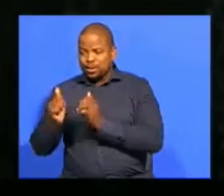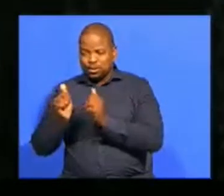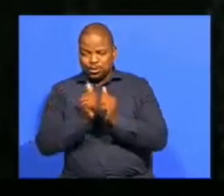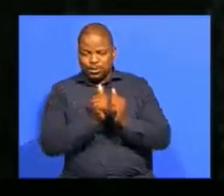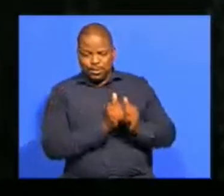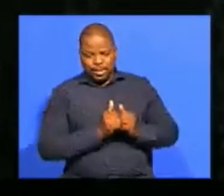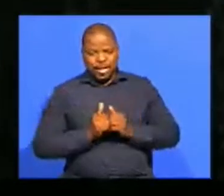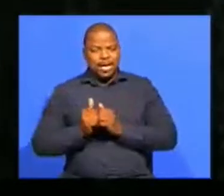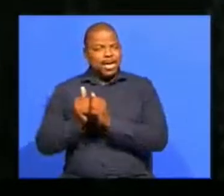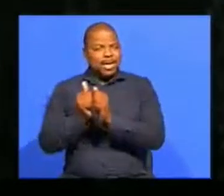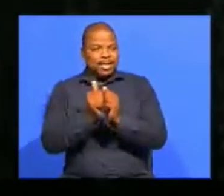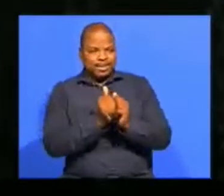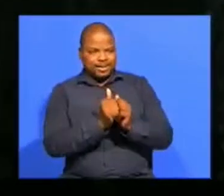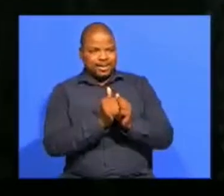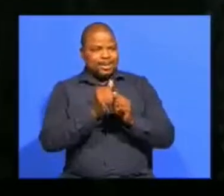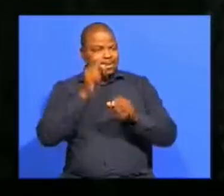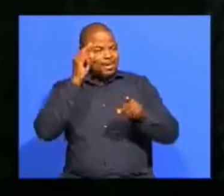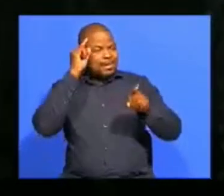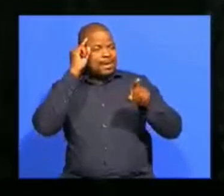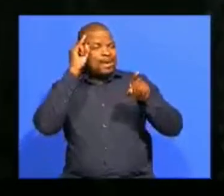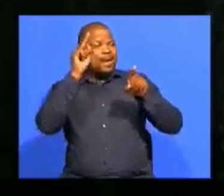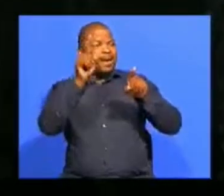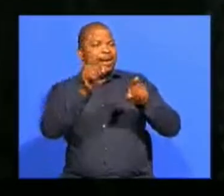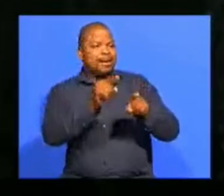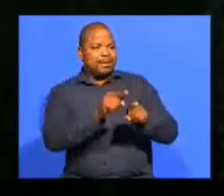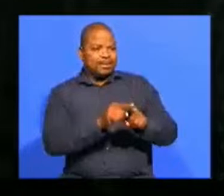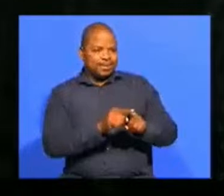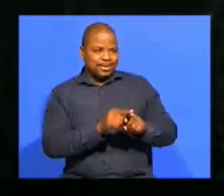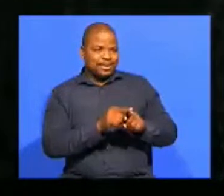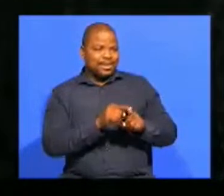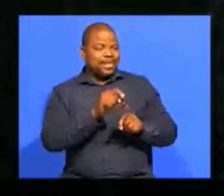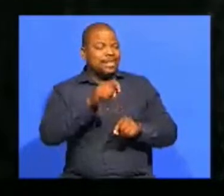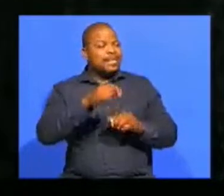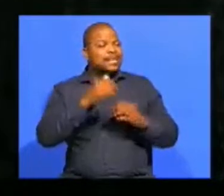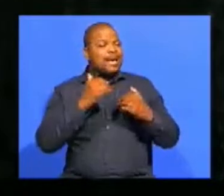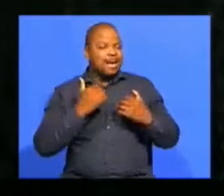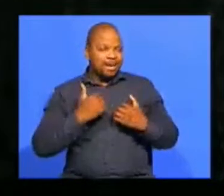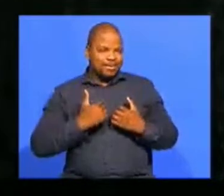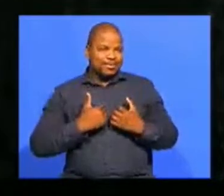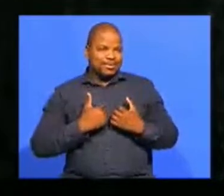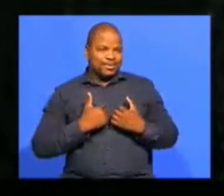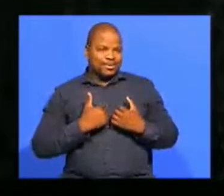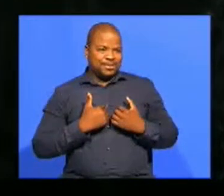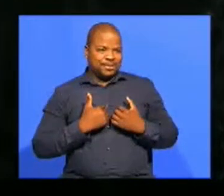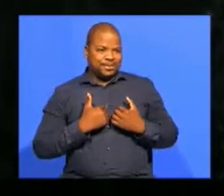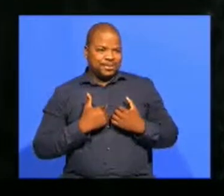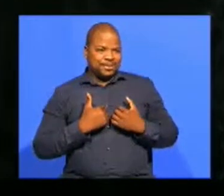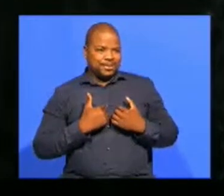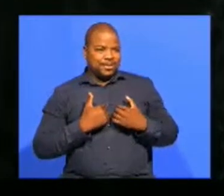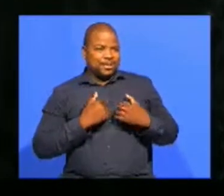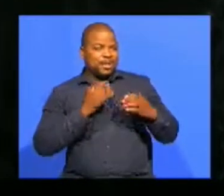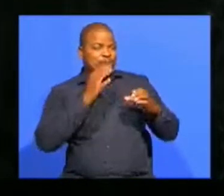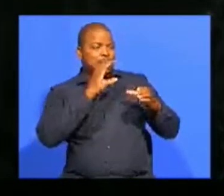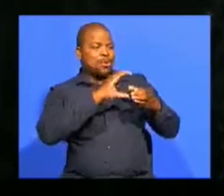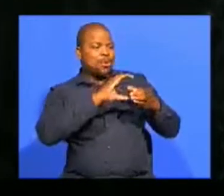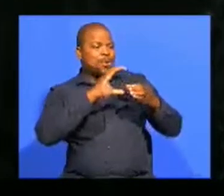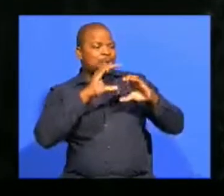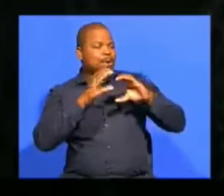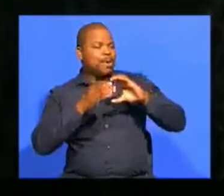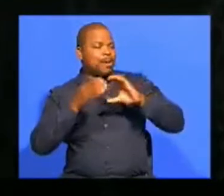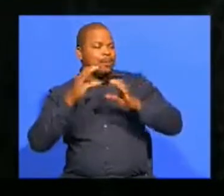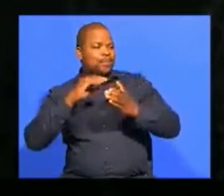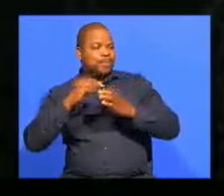together, there's a great dividends to be drawn out of this collaboration and